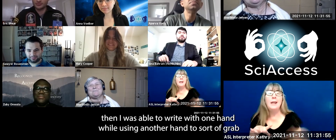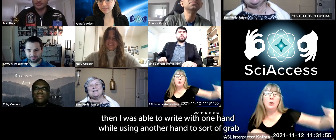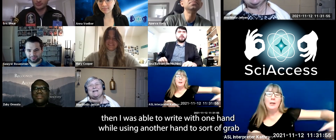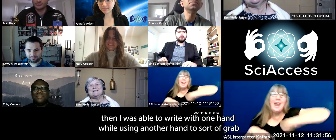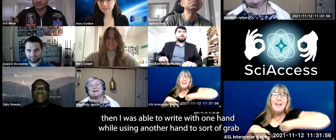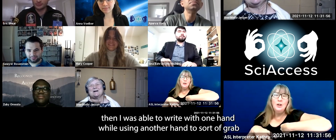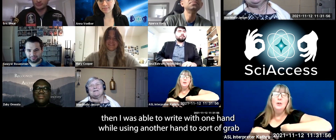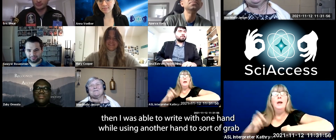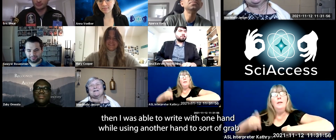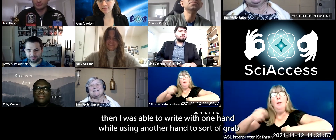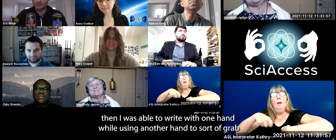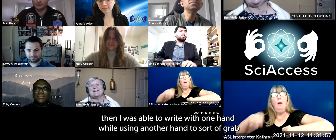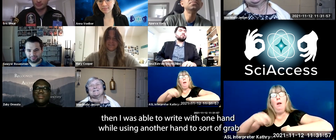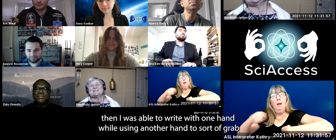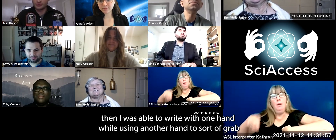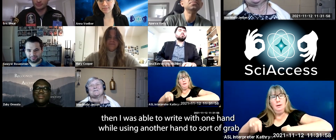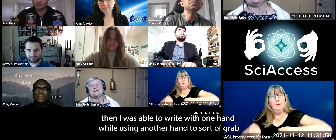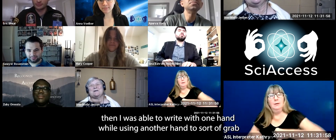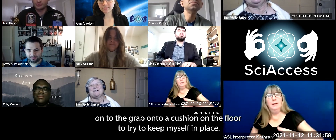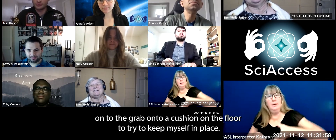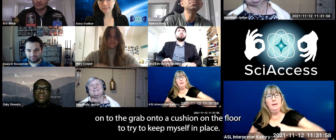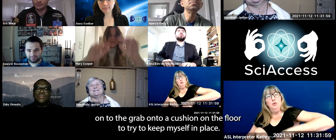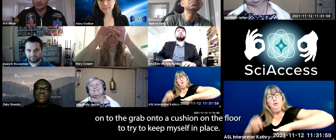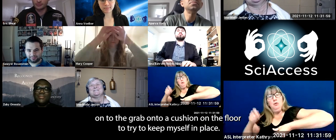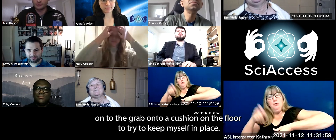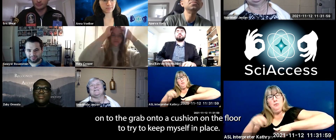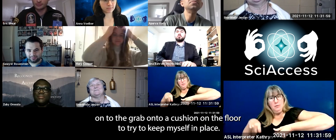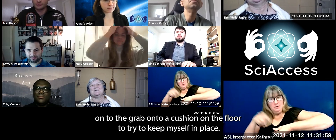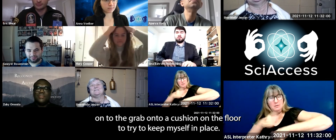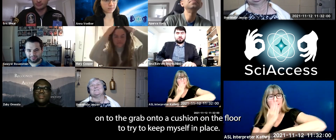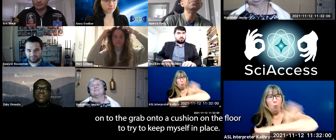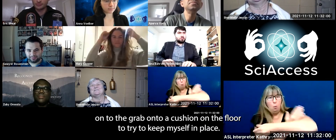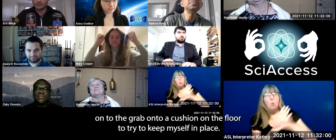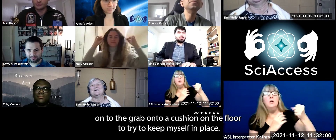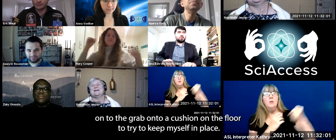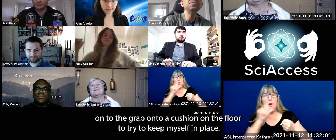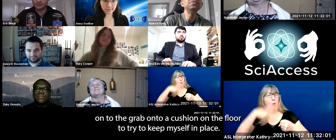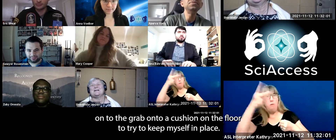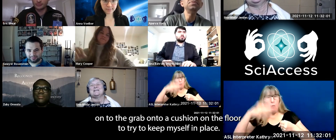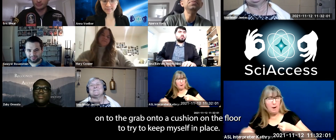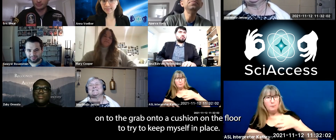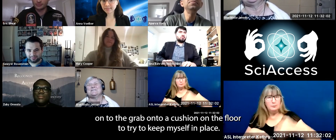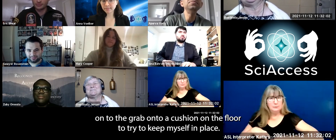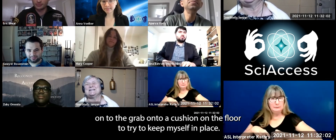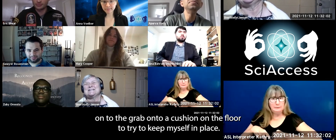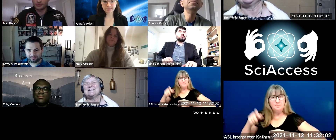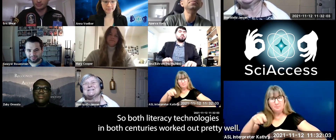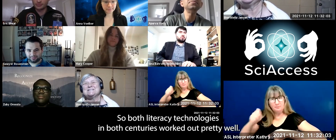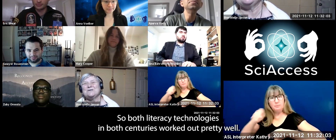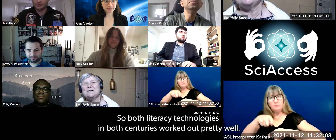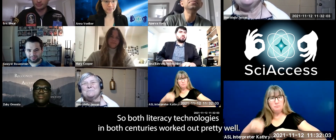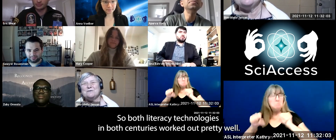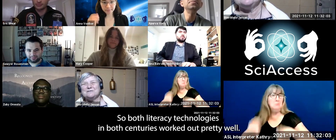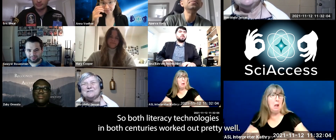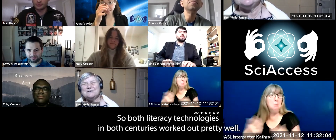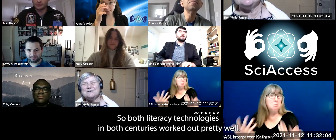write with one hand while using another hand to sort of grab onto a cushion on the floor to try to keep myself in place.